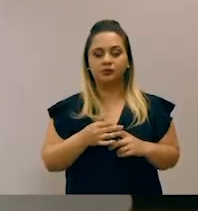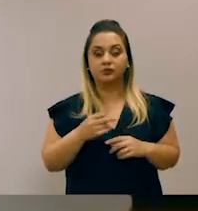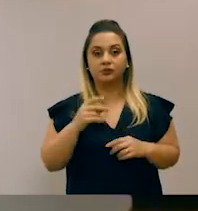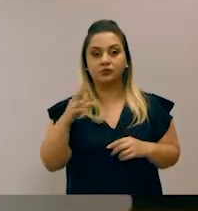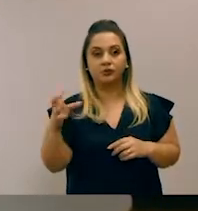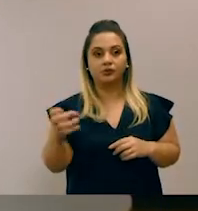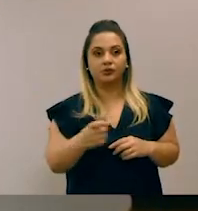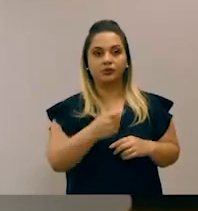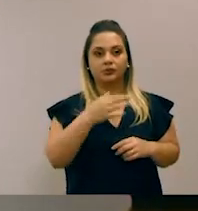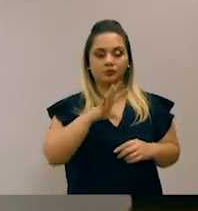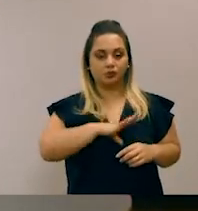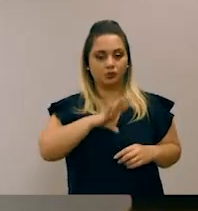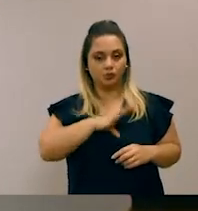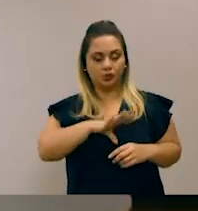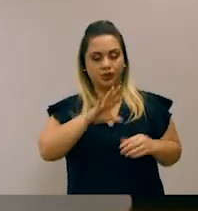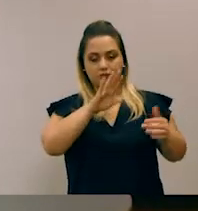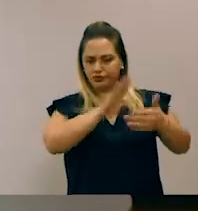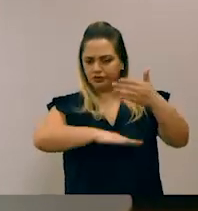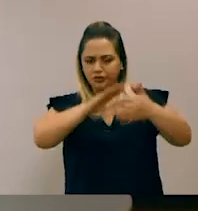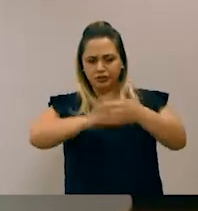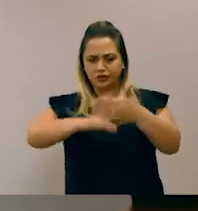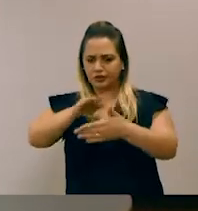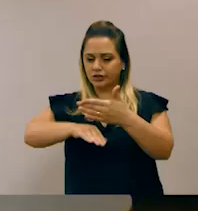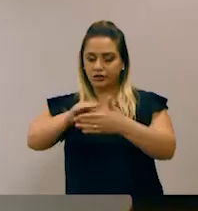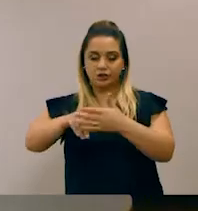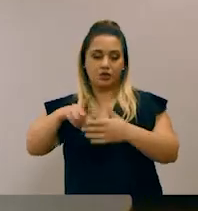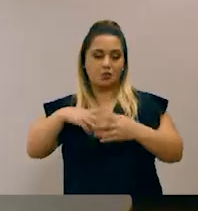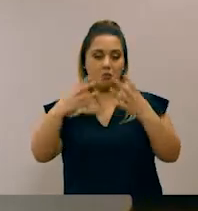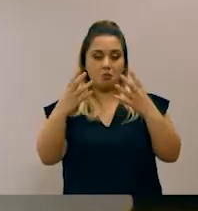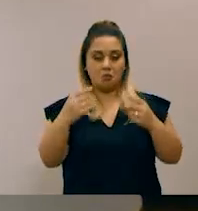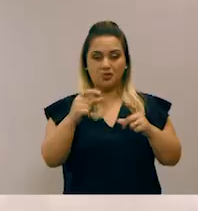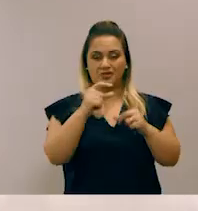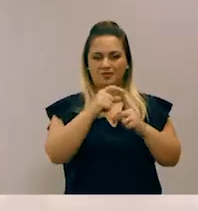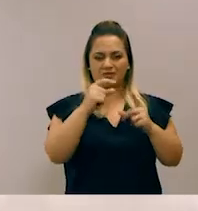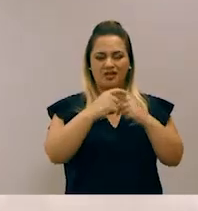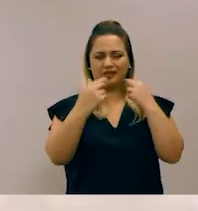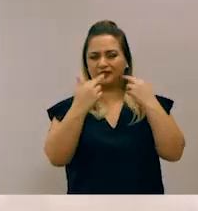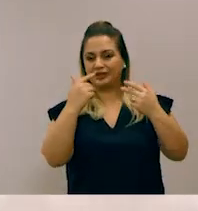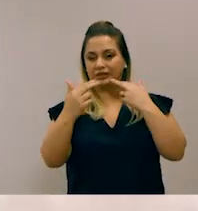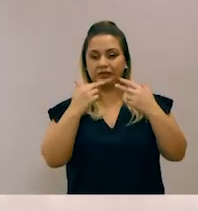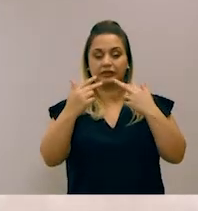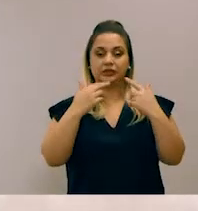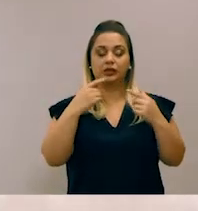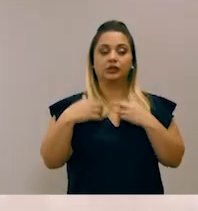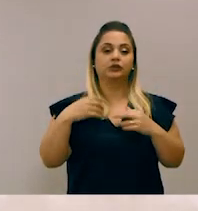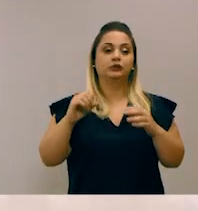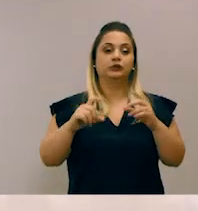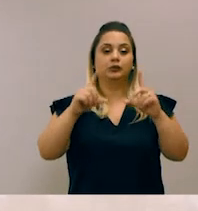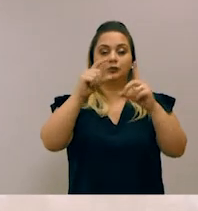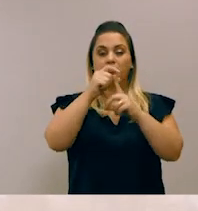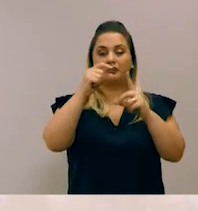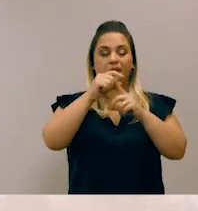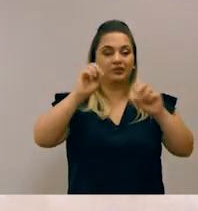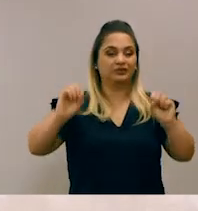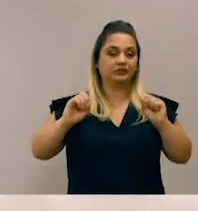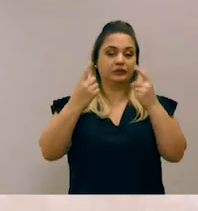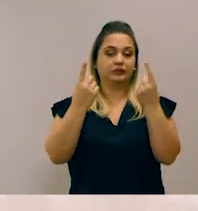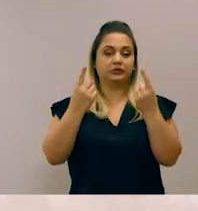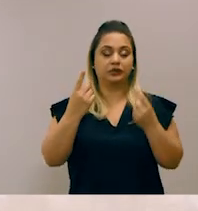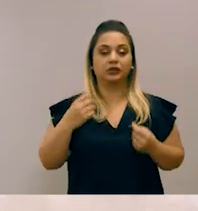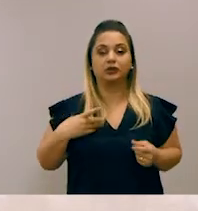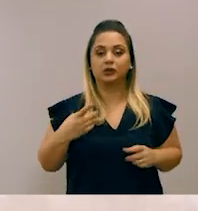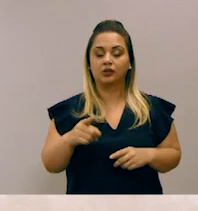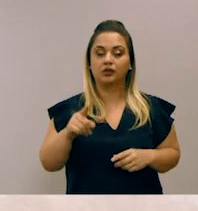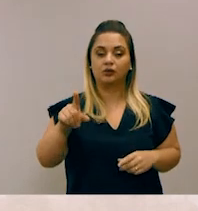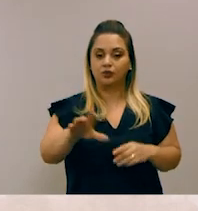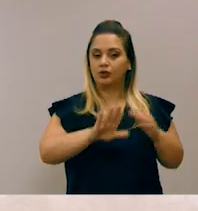I got it from the Wikipedia in Portuguese. There were many words in English, strange words that